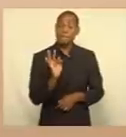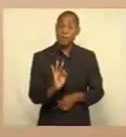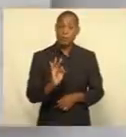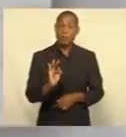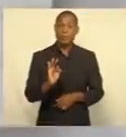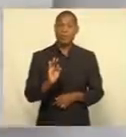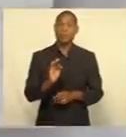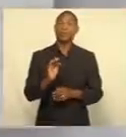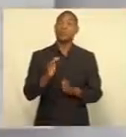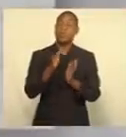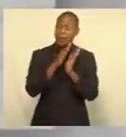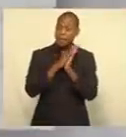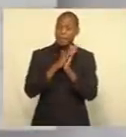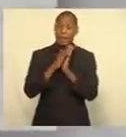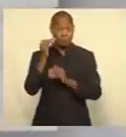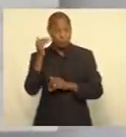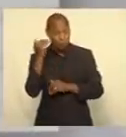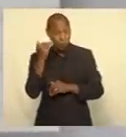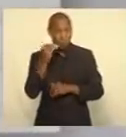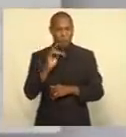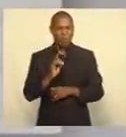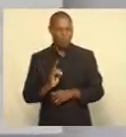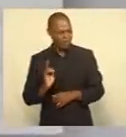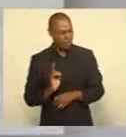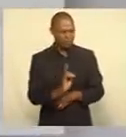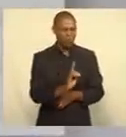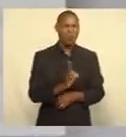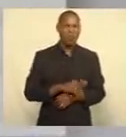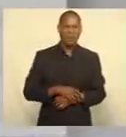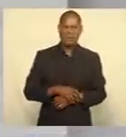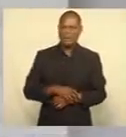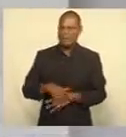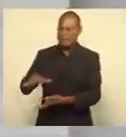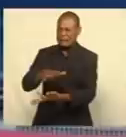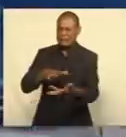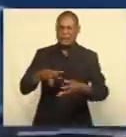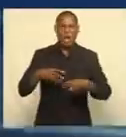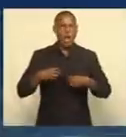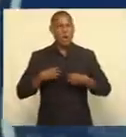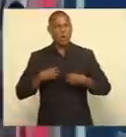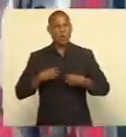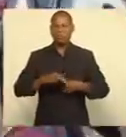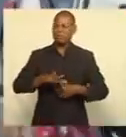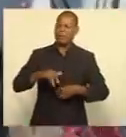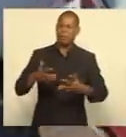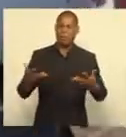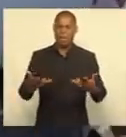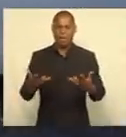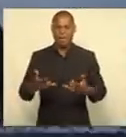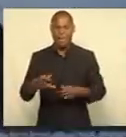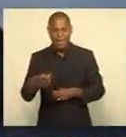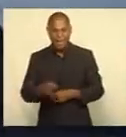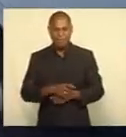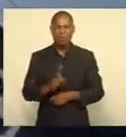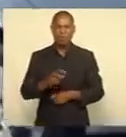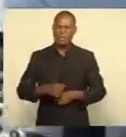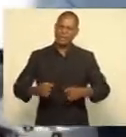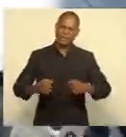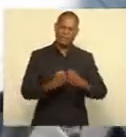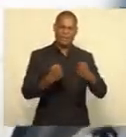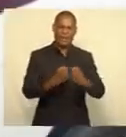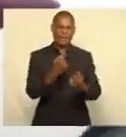the floor unresponsive. He said the bedroom looked disturbed as clothes were scattered everywhere as if there had been a fight. The